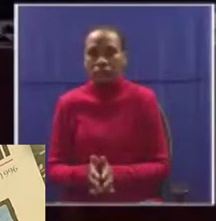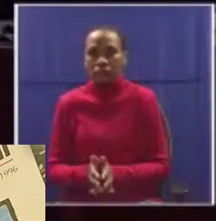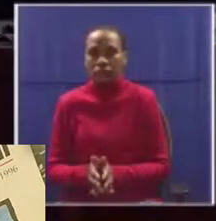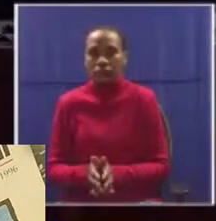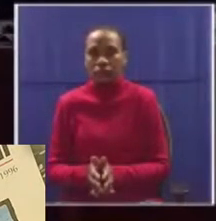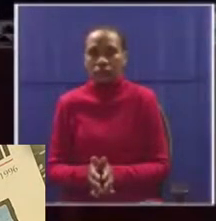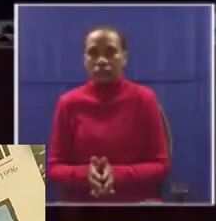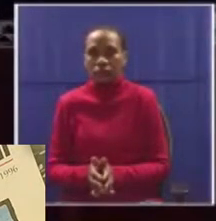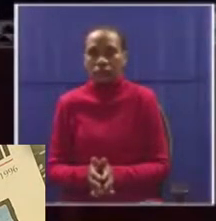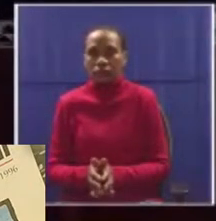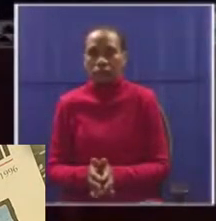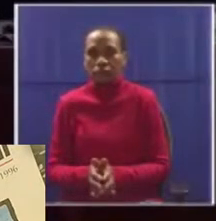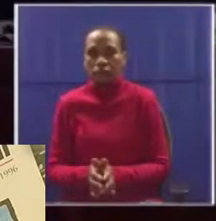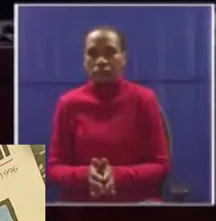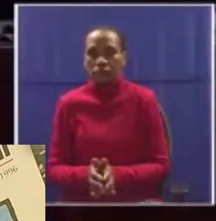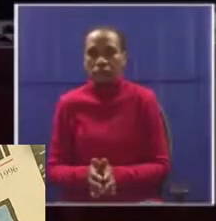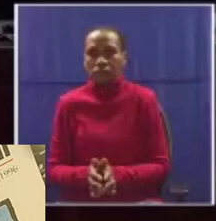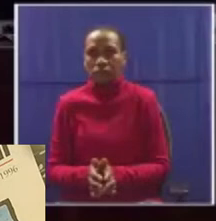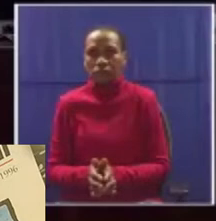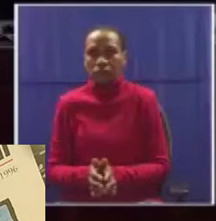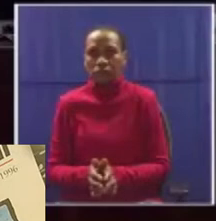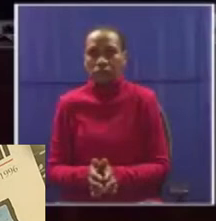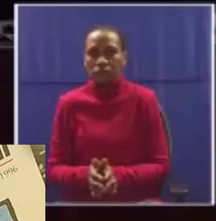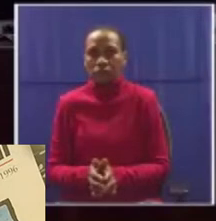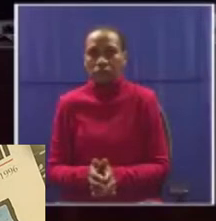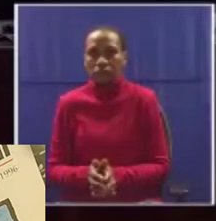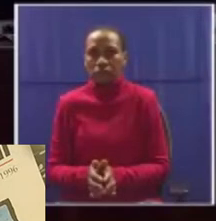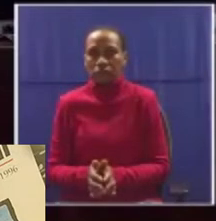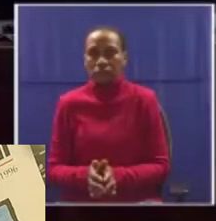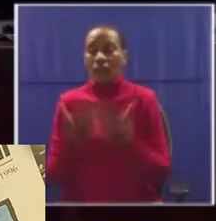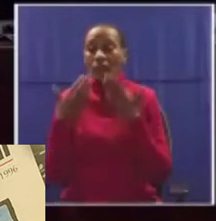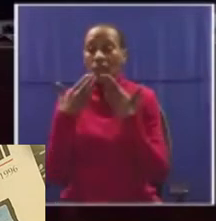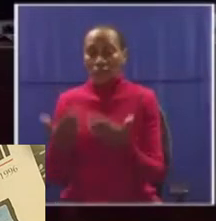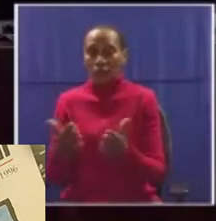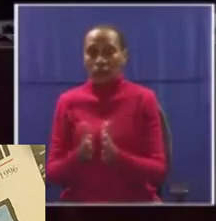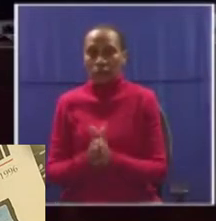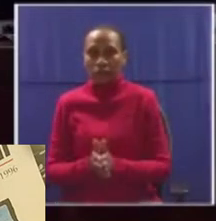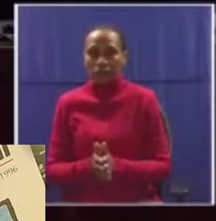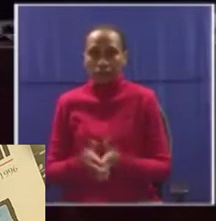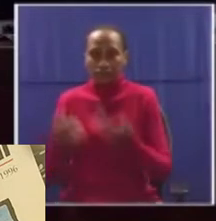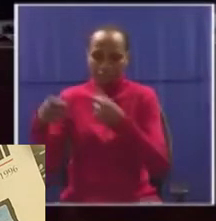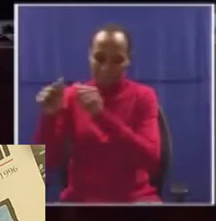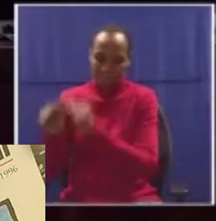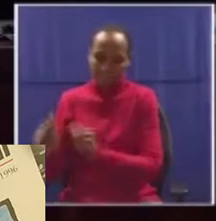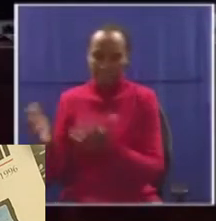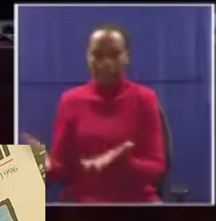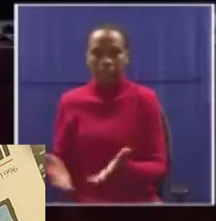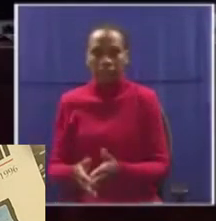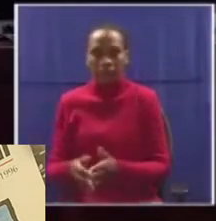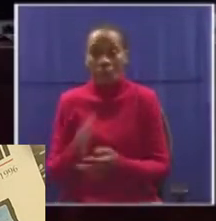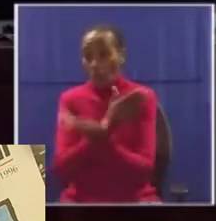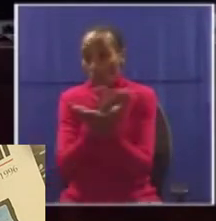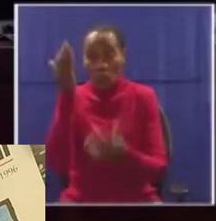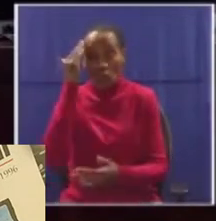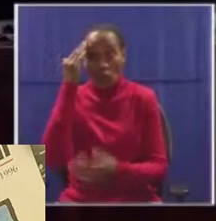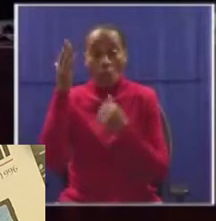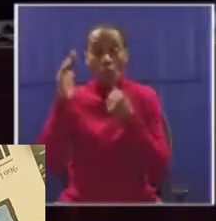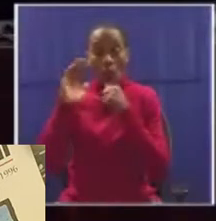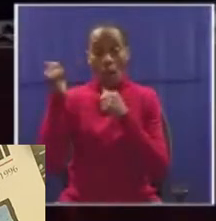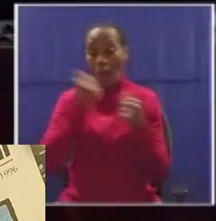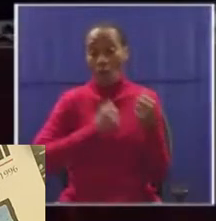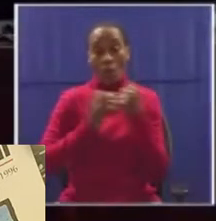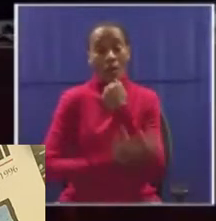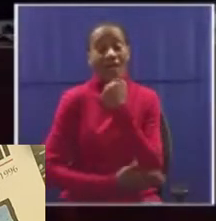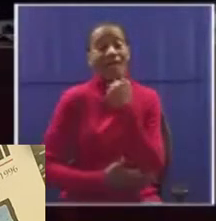set my time uh thank you chairperson it is no secret that our country